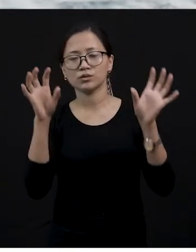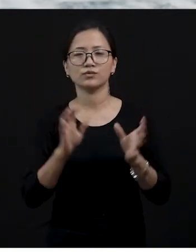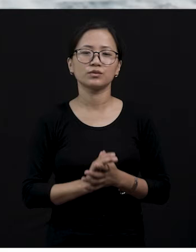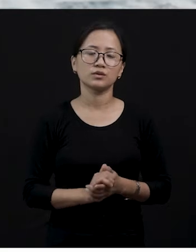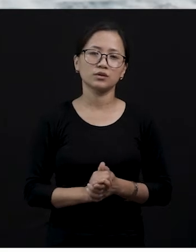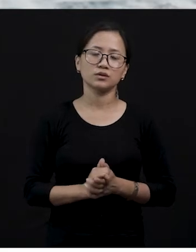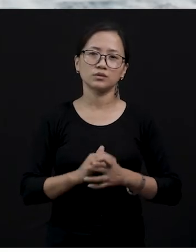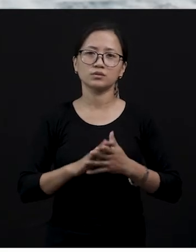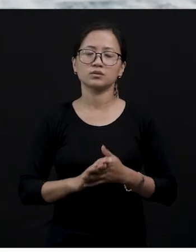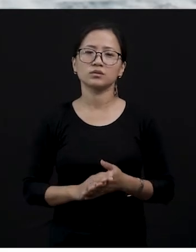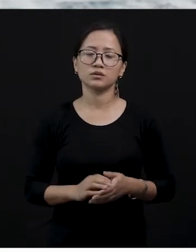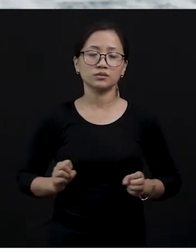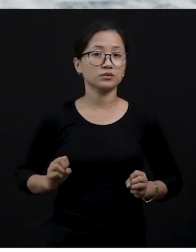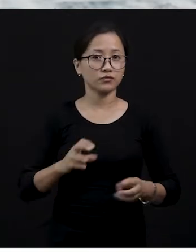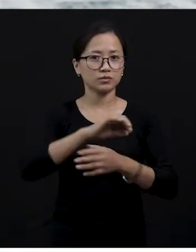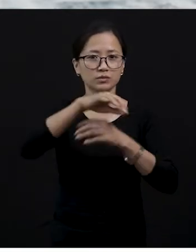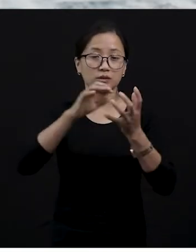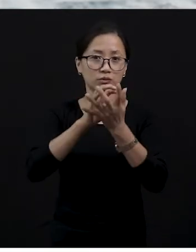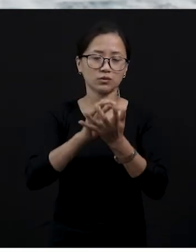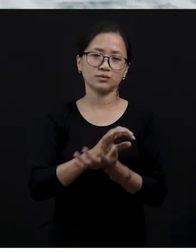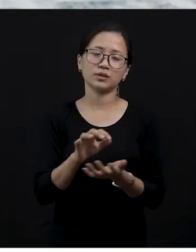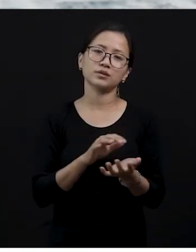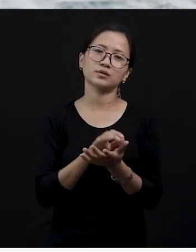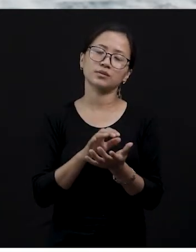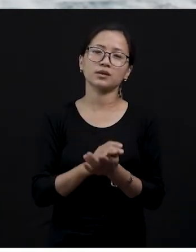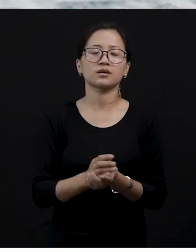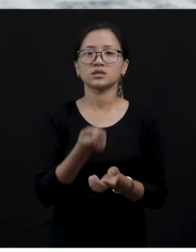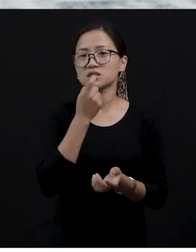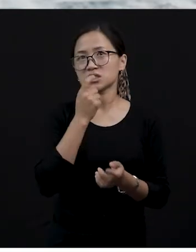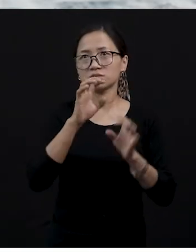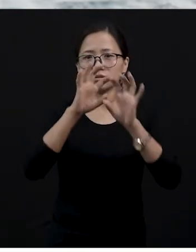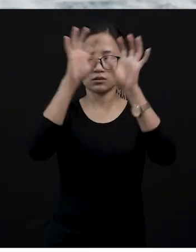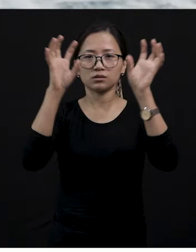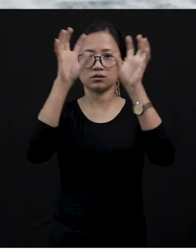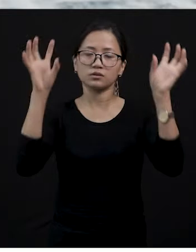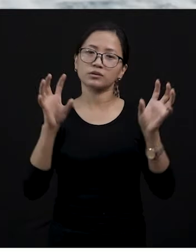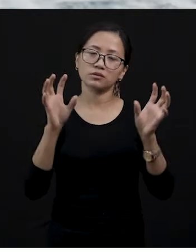form clouds. Now you know how clouds are formed.